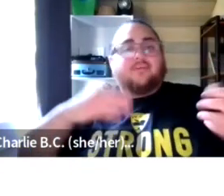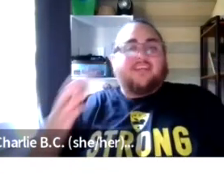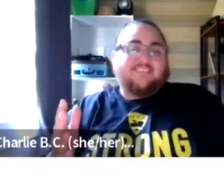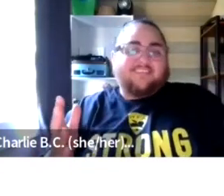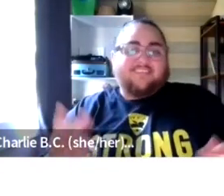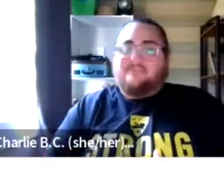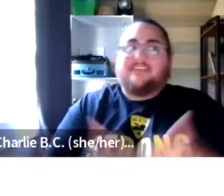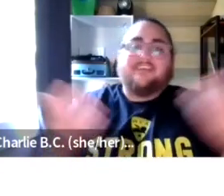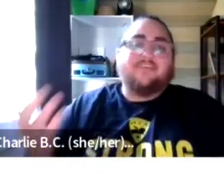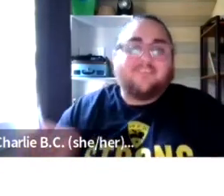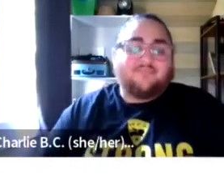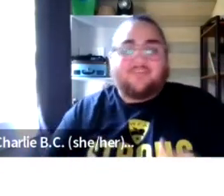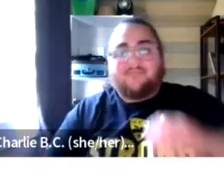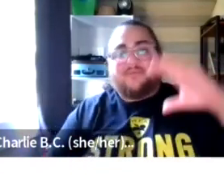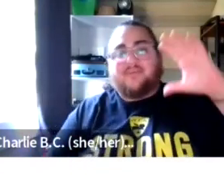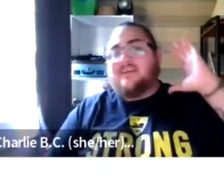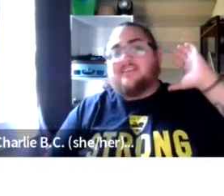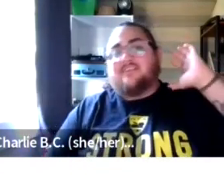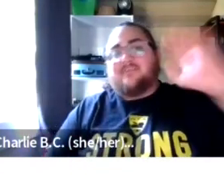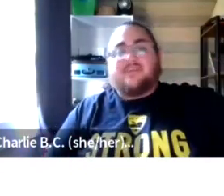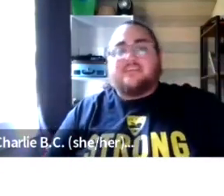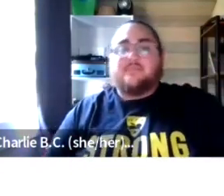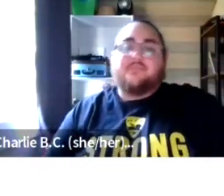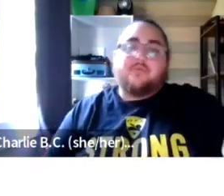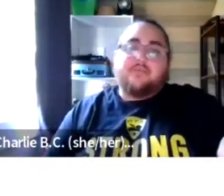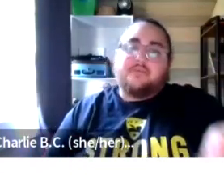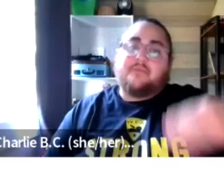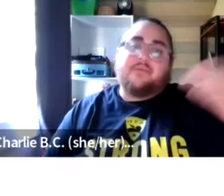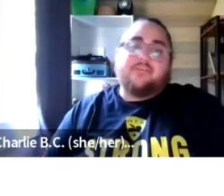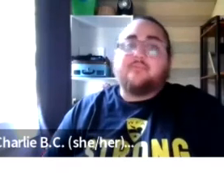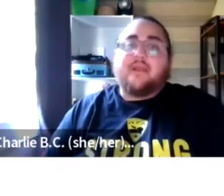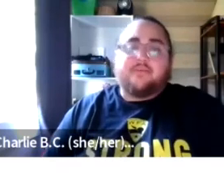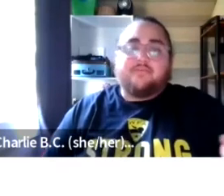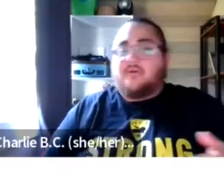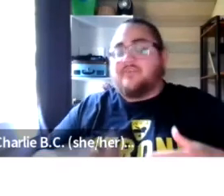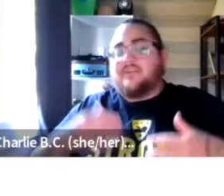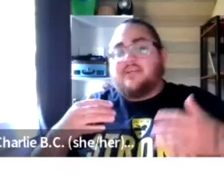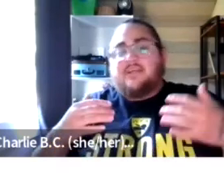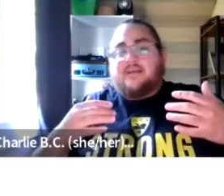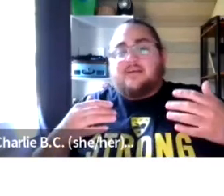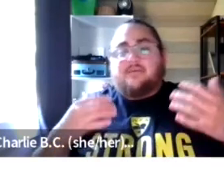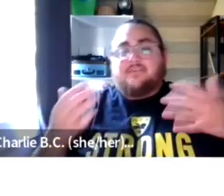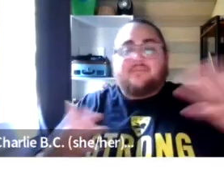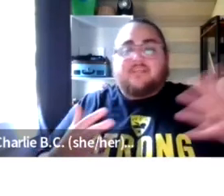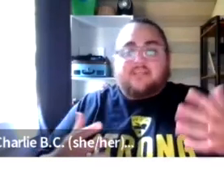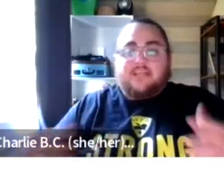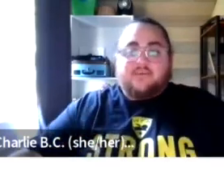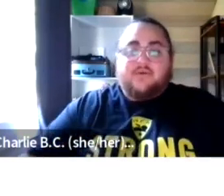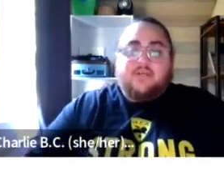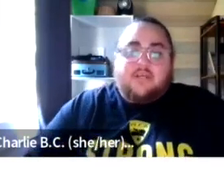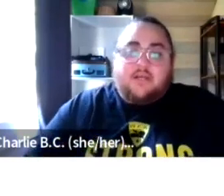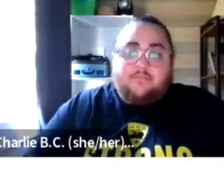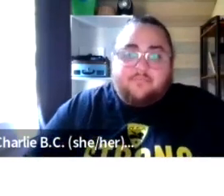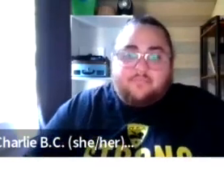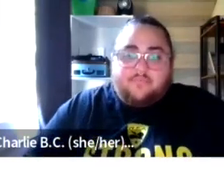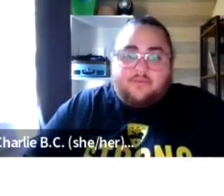or prioritizing the fact that you have a disability. Maybe there's something that's much more relevant. Maybe there's a minor involved or something like that.